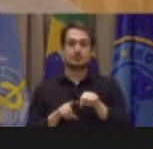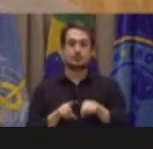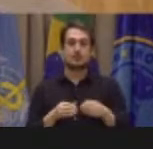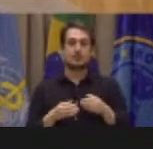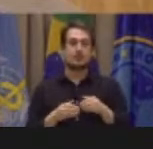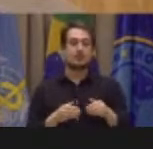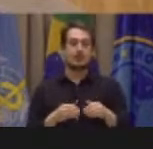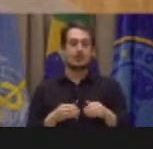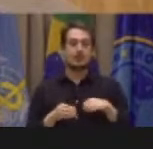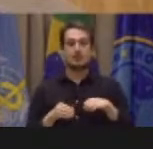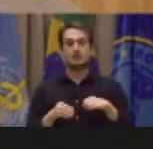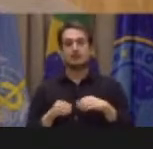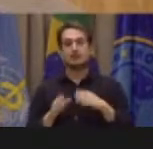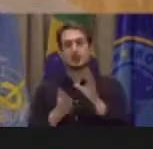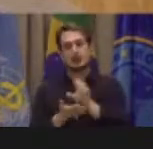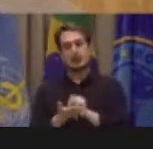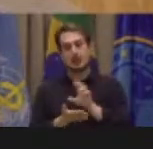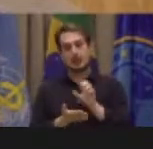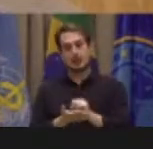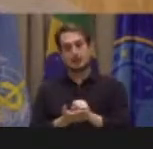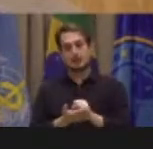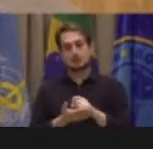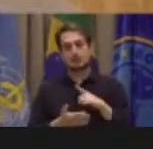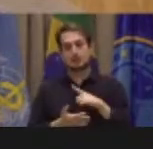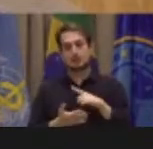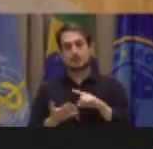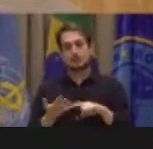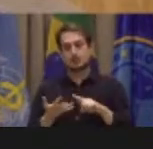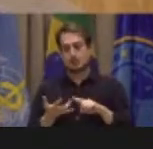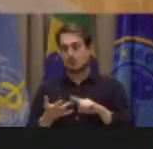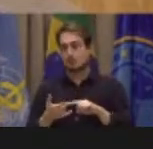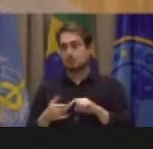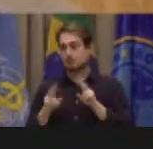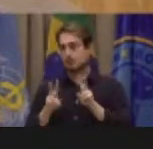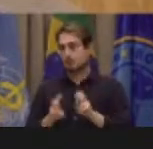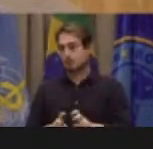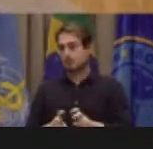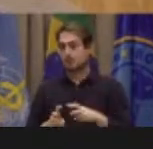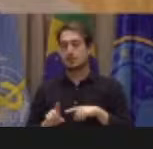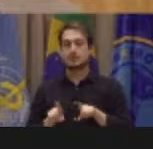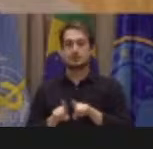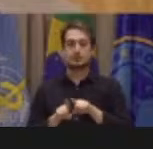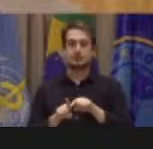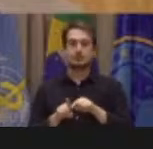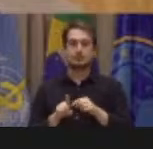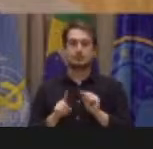countries that work with this, and also other 66 countries that have supply data.